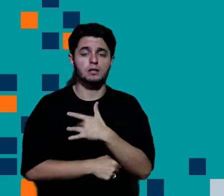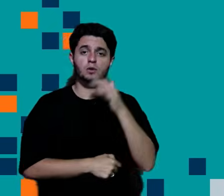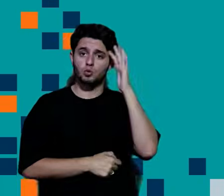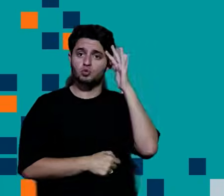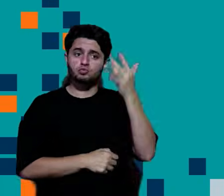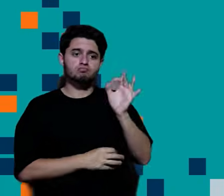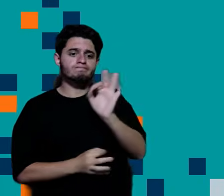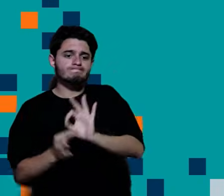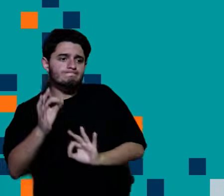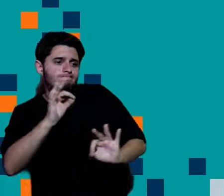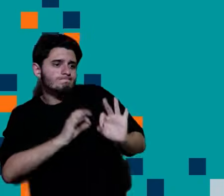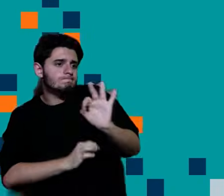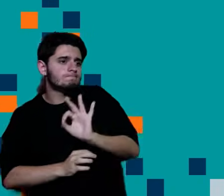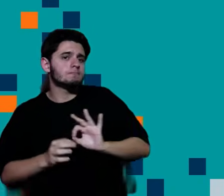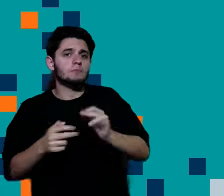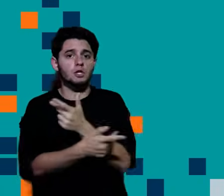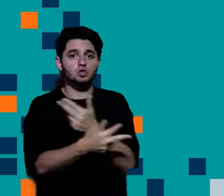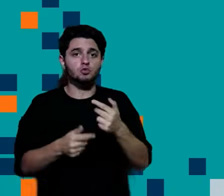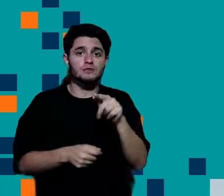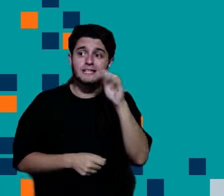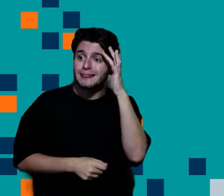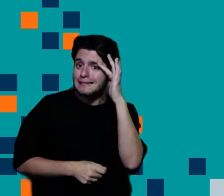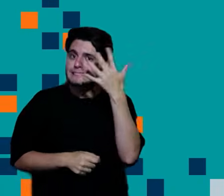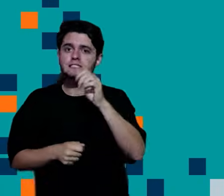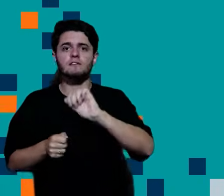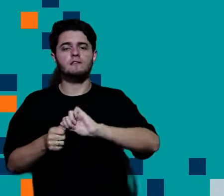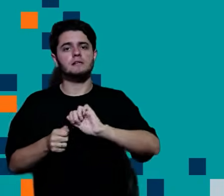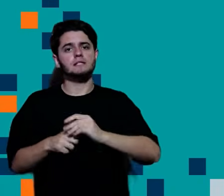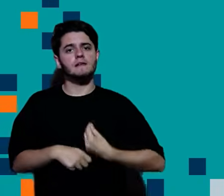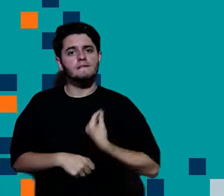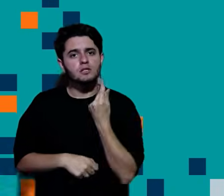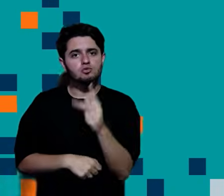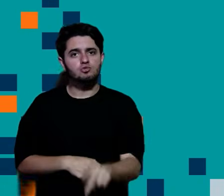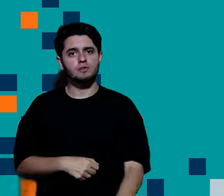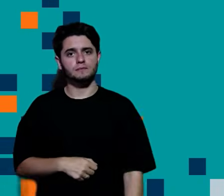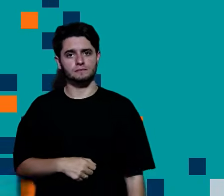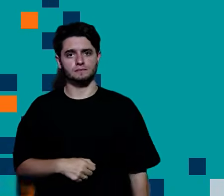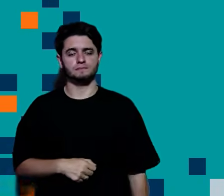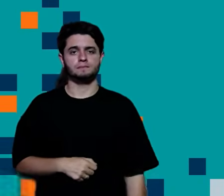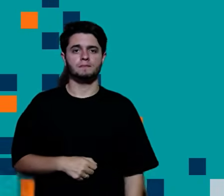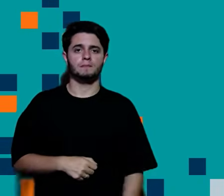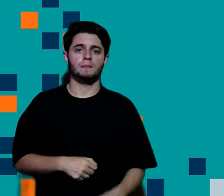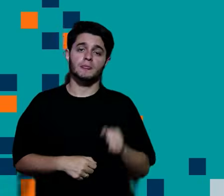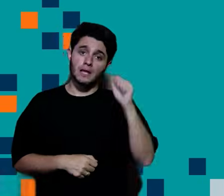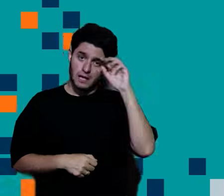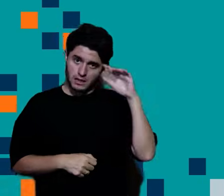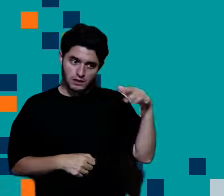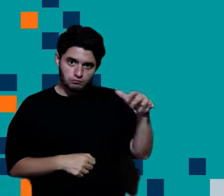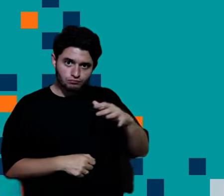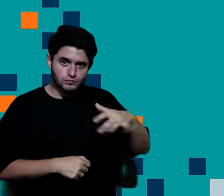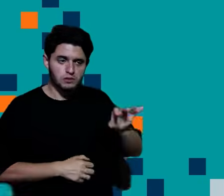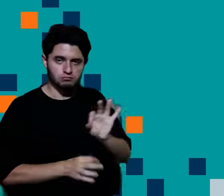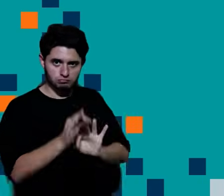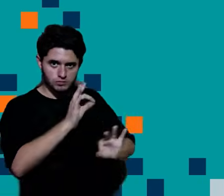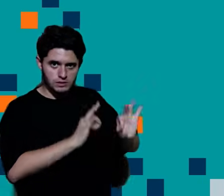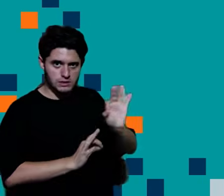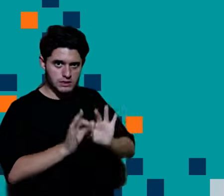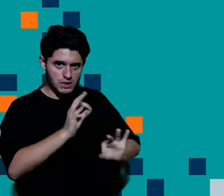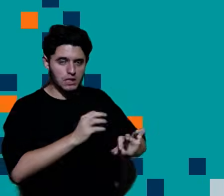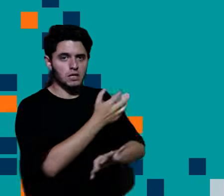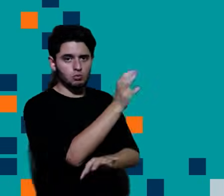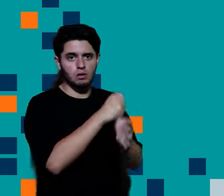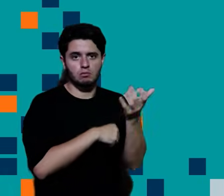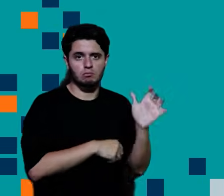design decisions we actively choose to make. This idea of design as